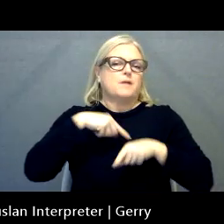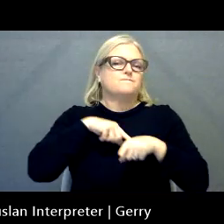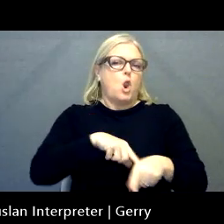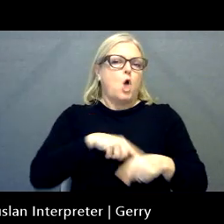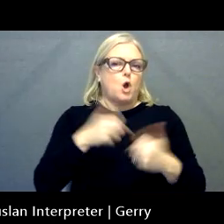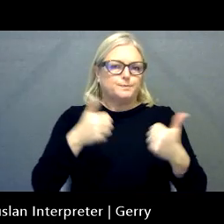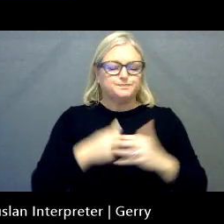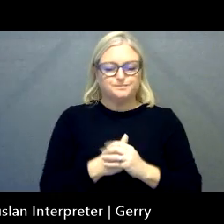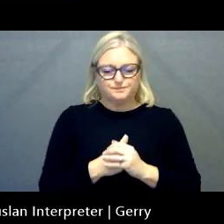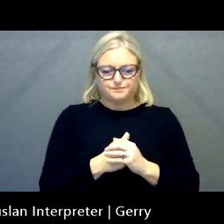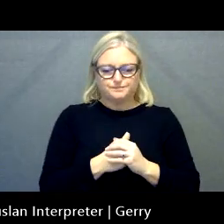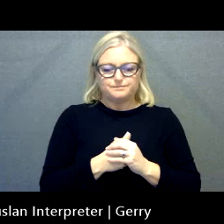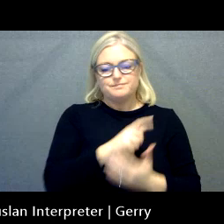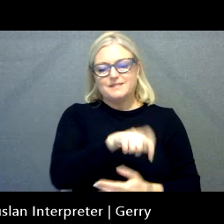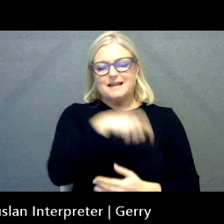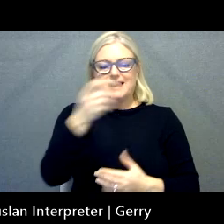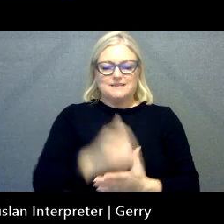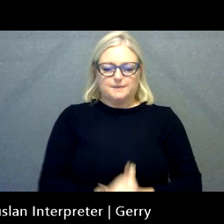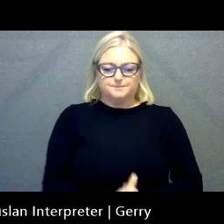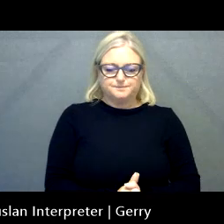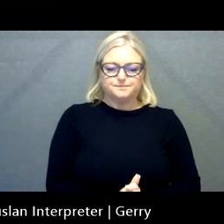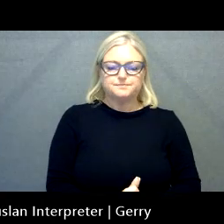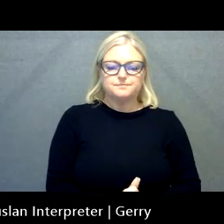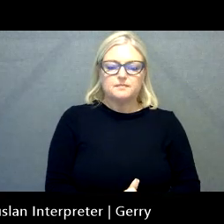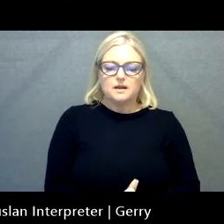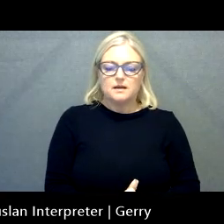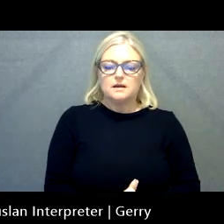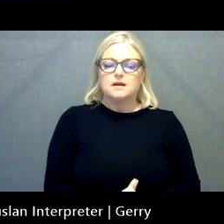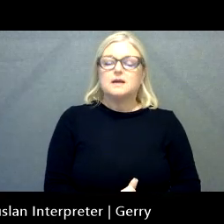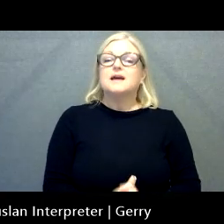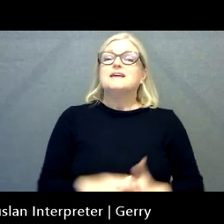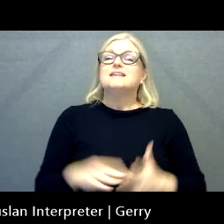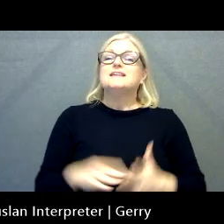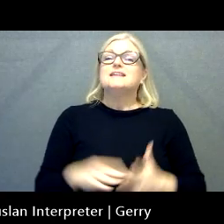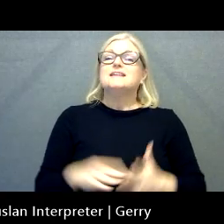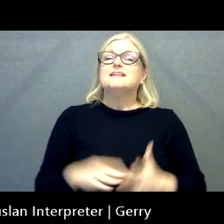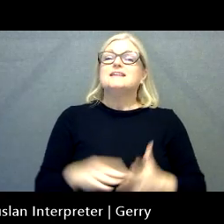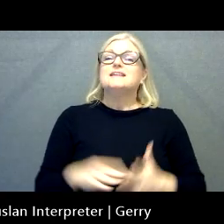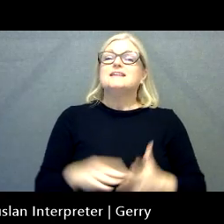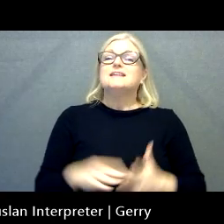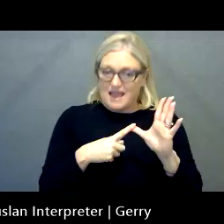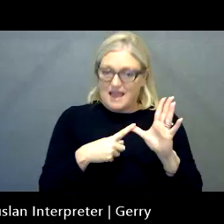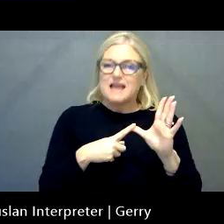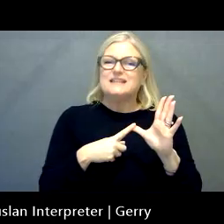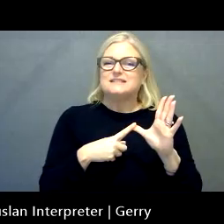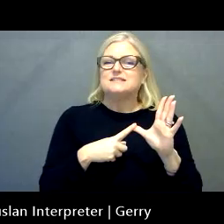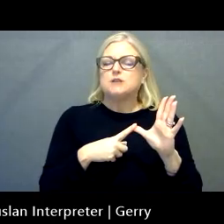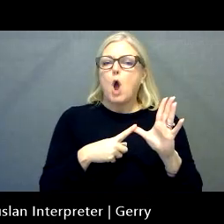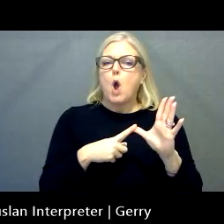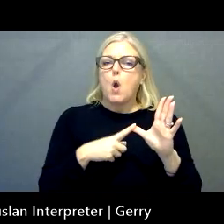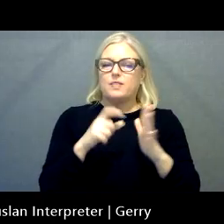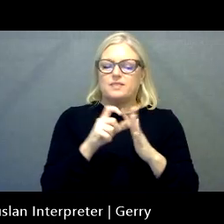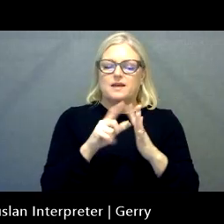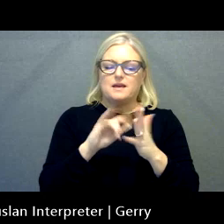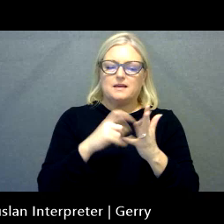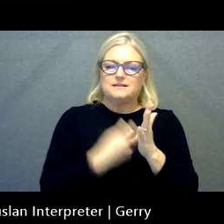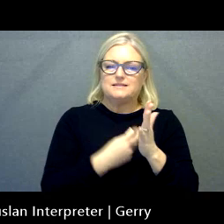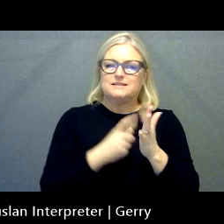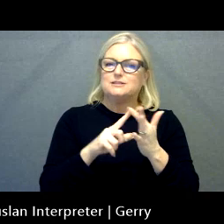slide, please. So the DCE survey, so the Discrete Choice Experiment Survey, presented